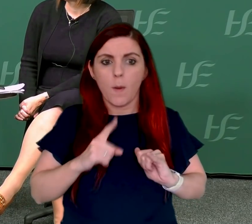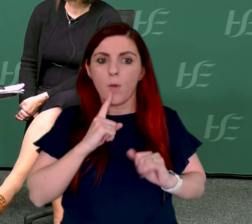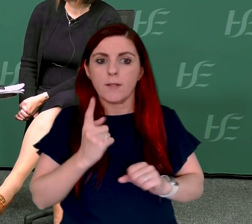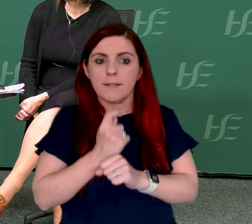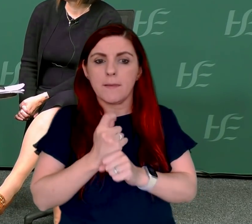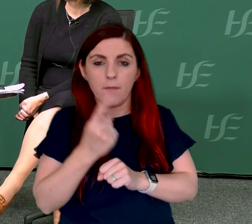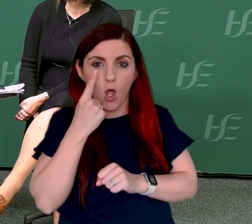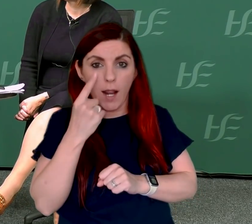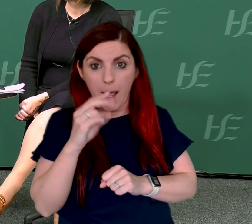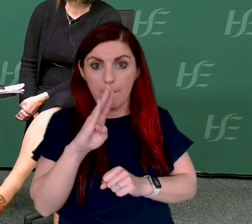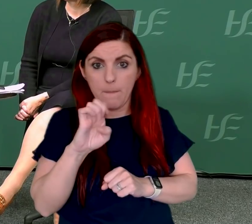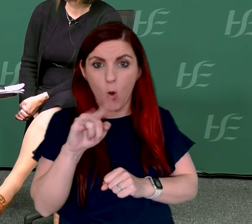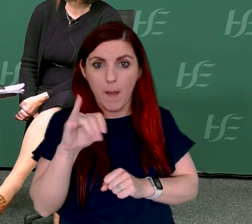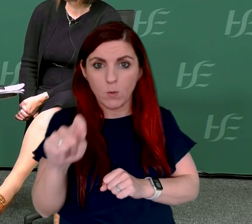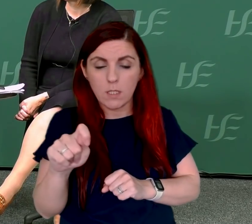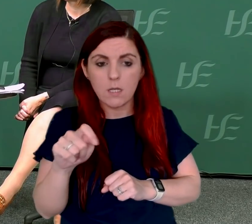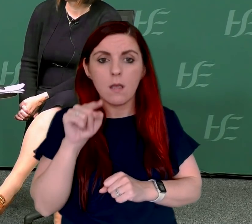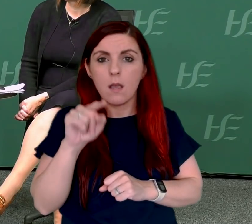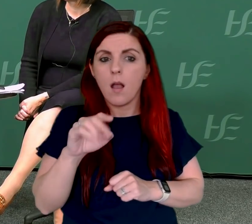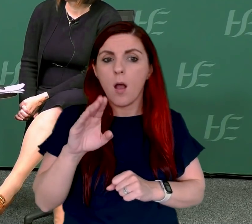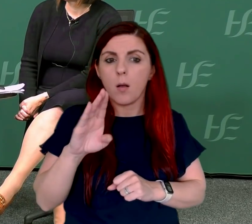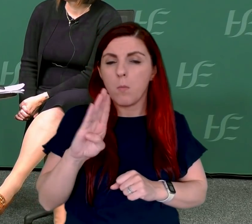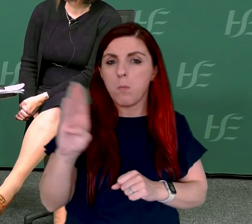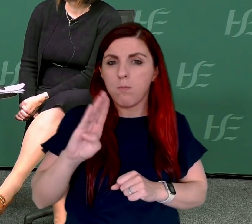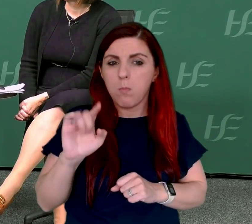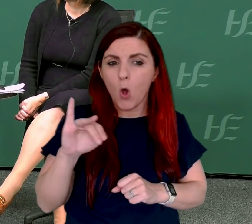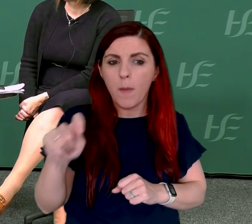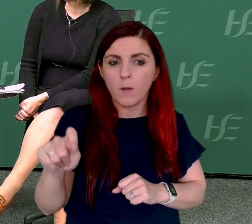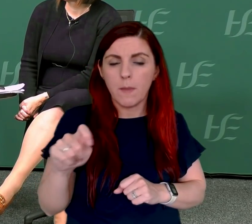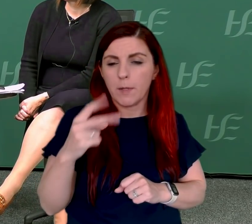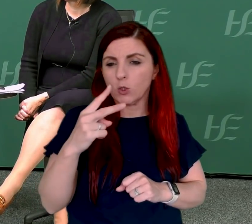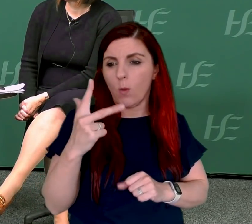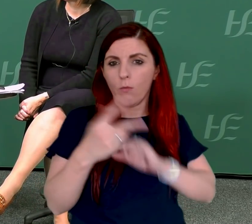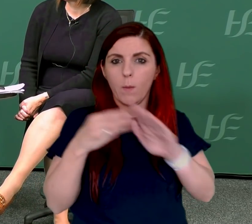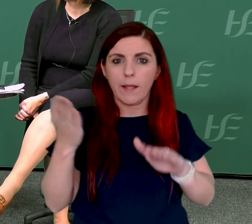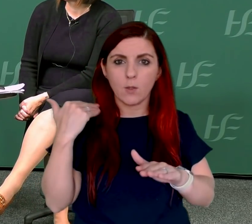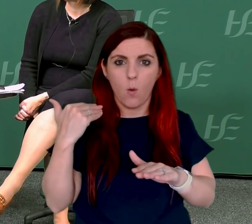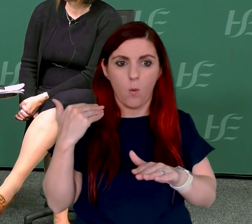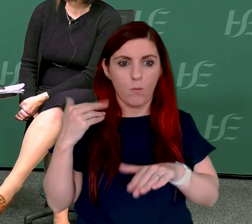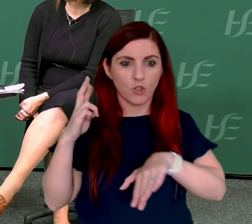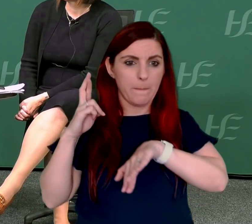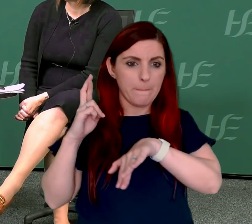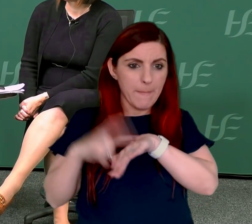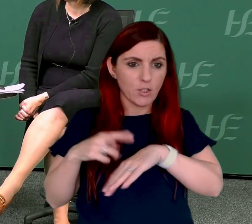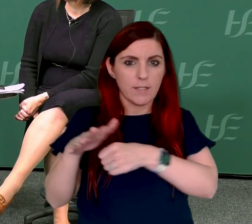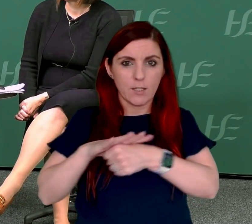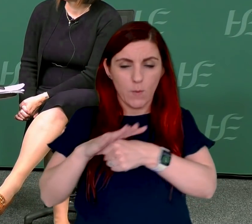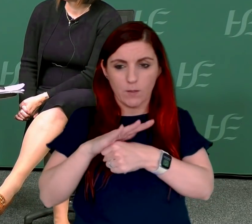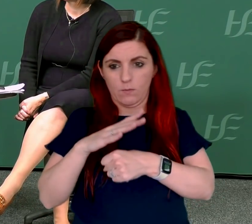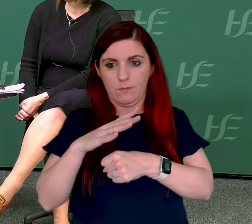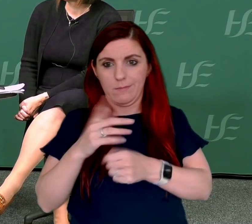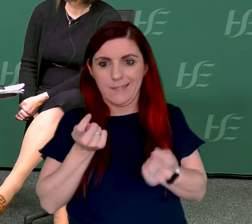take the likes of Beaumont was probably 2 to 3 weeks ago in a much stronger position in terms of COVID positive